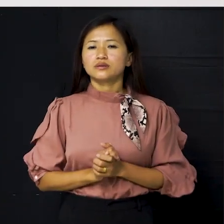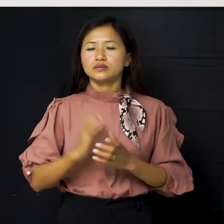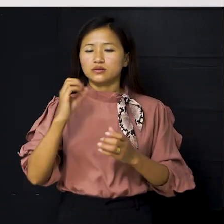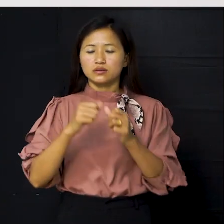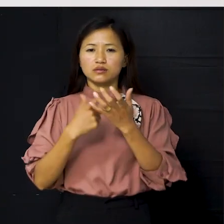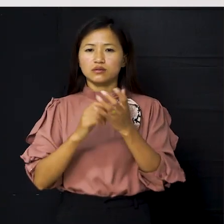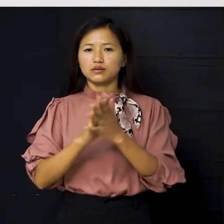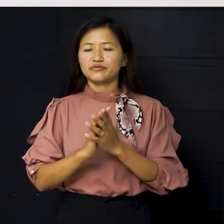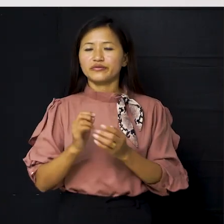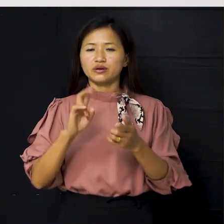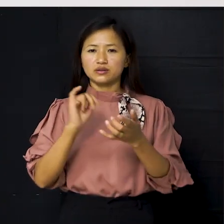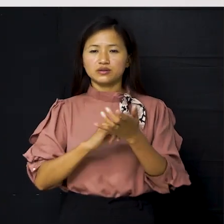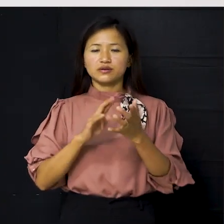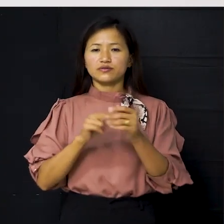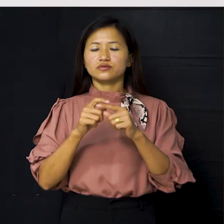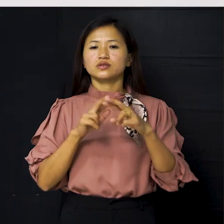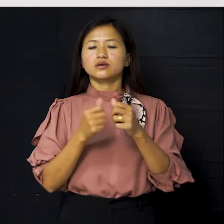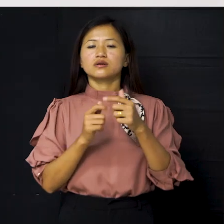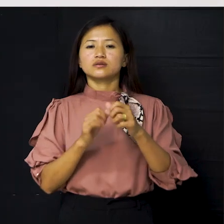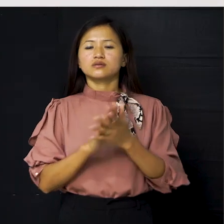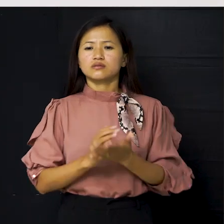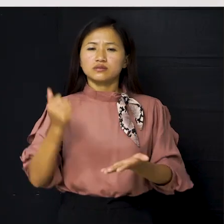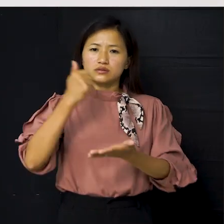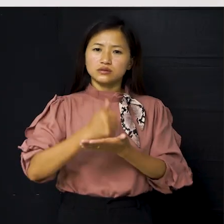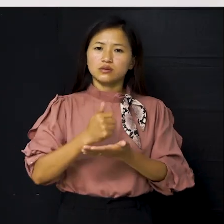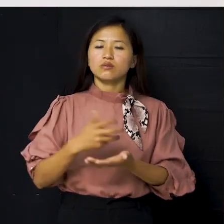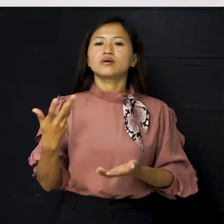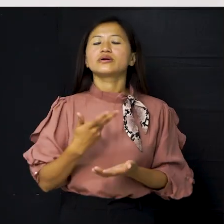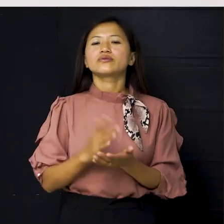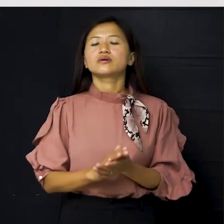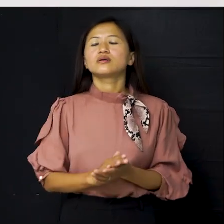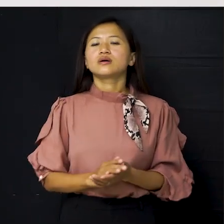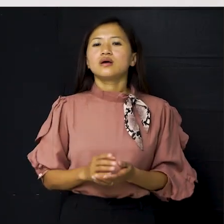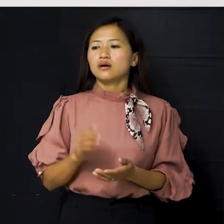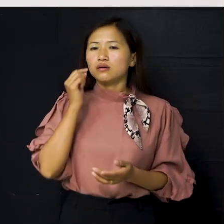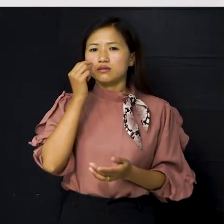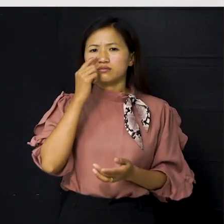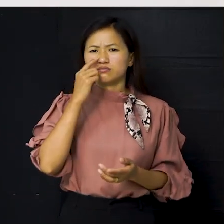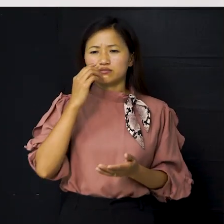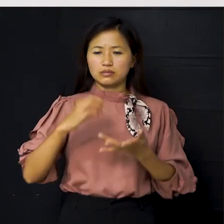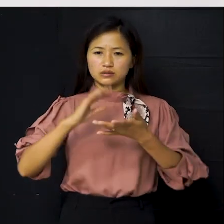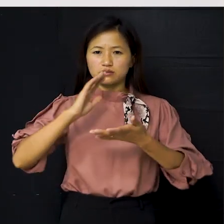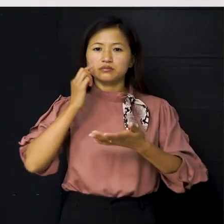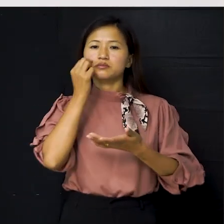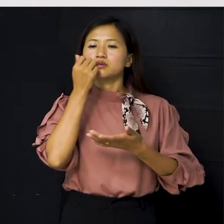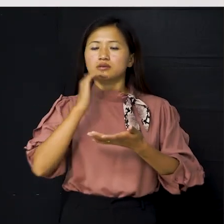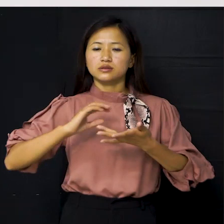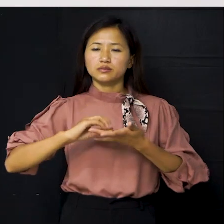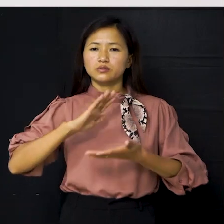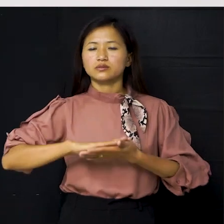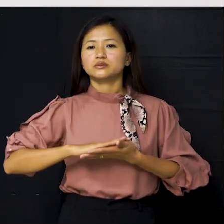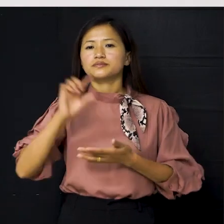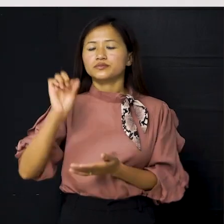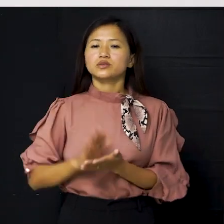cavalry and infantrymen. She took all the decisions. Whatever her husband was doing, she was doing that on her part. Now,